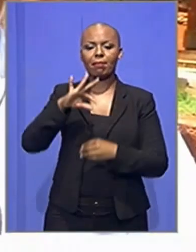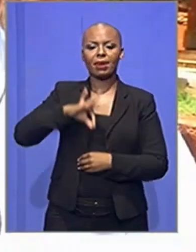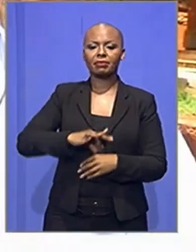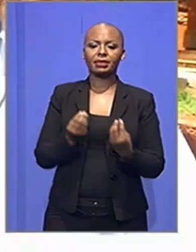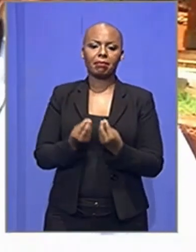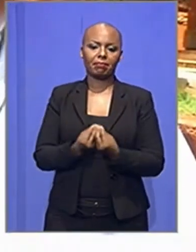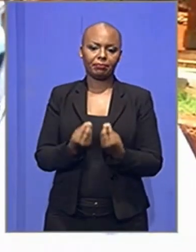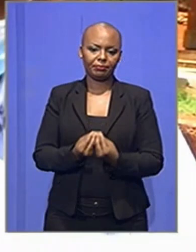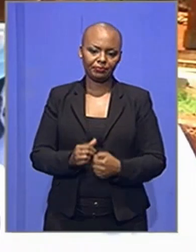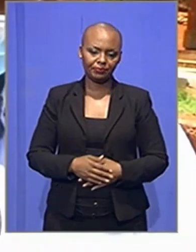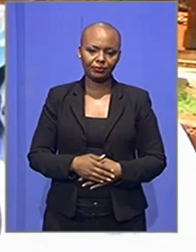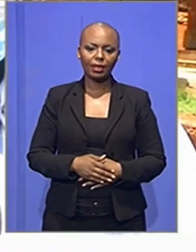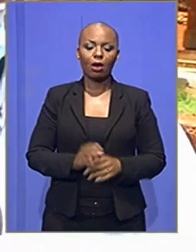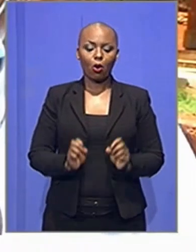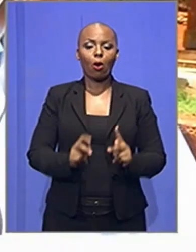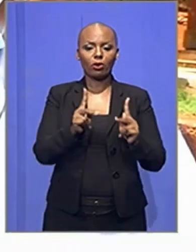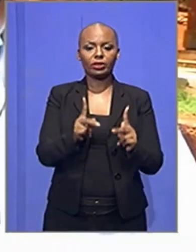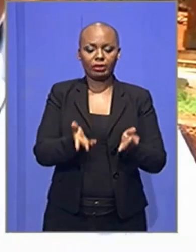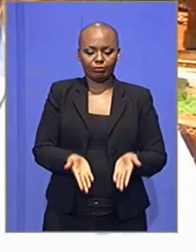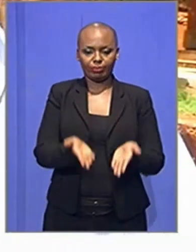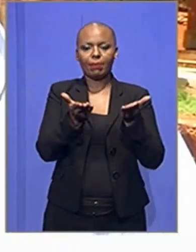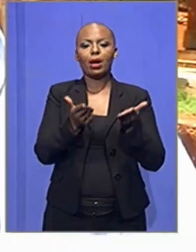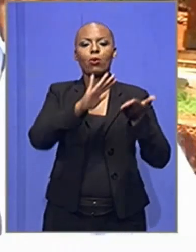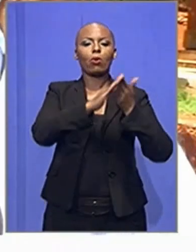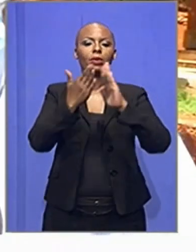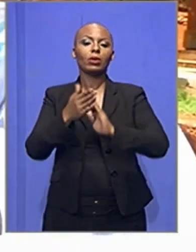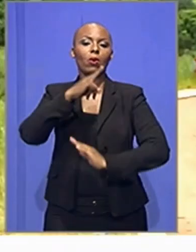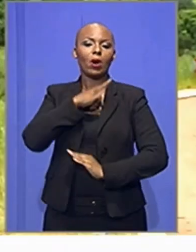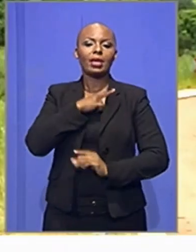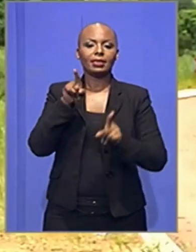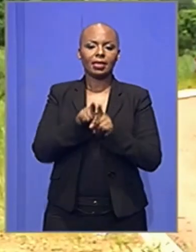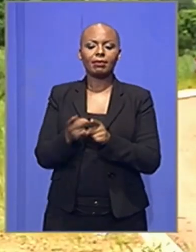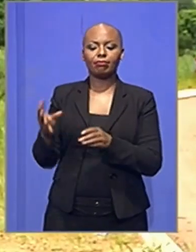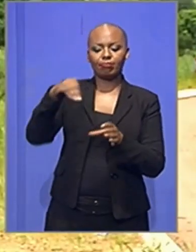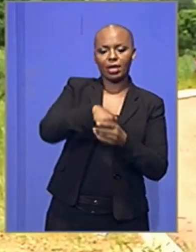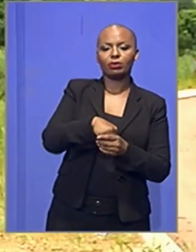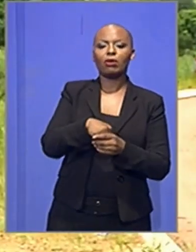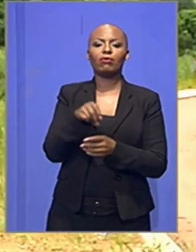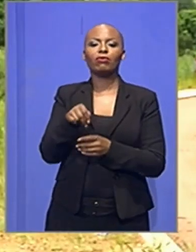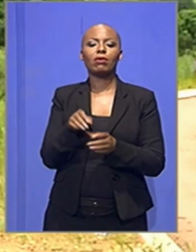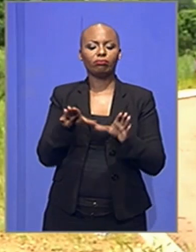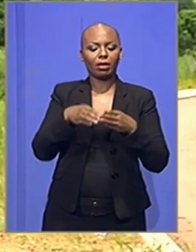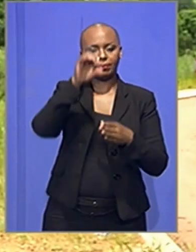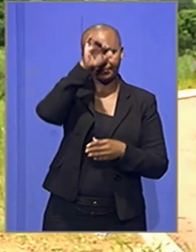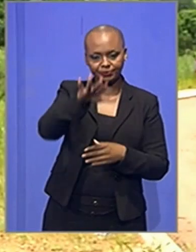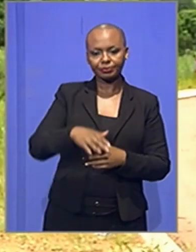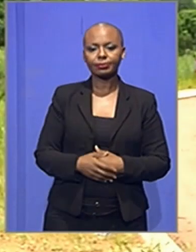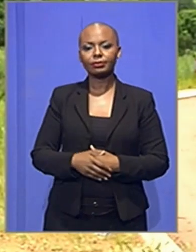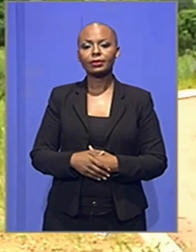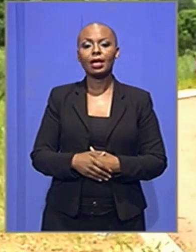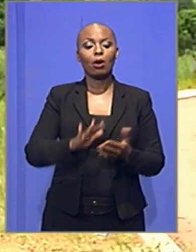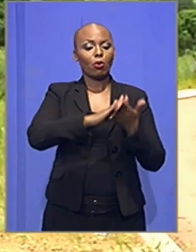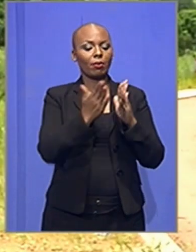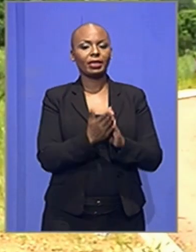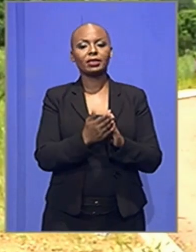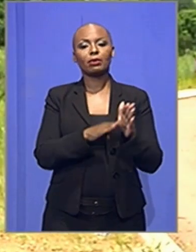give more opportunities to the community so that they can be part of the directors. Metsi yeo go letetšwe gore e golege go tšwa go projeke ye